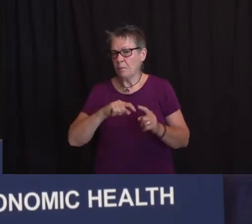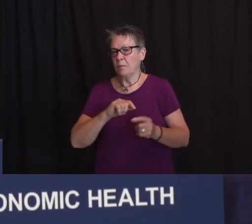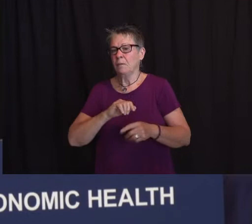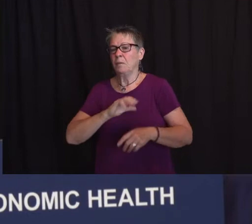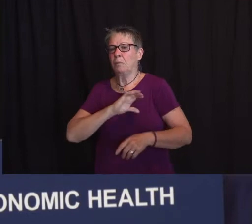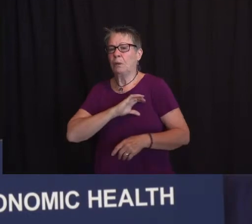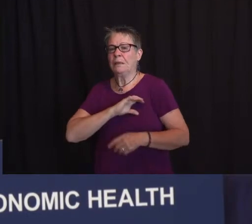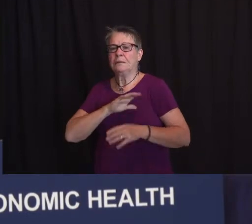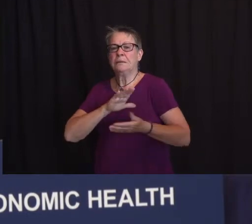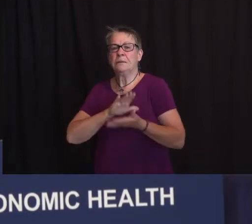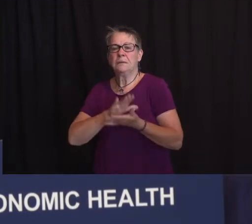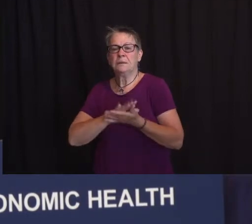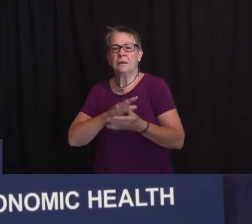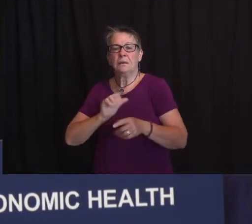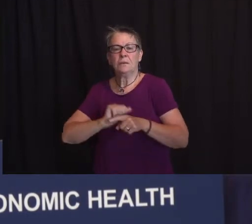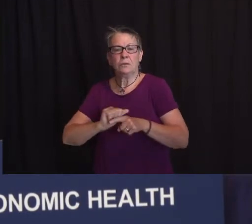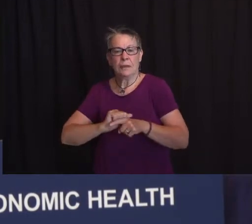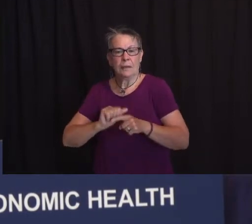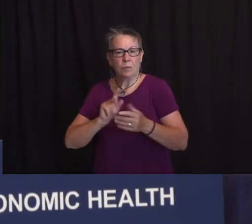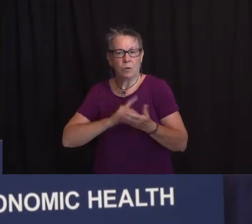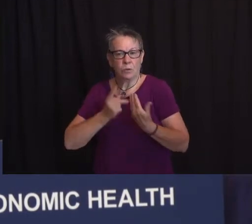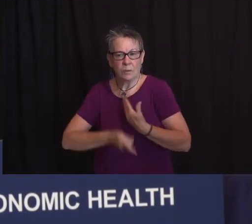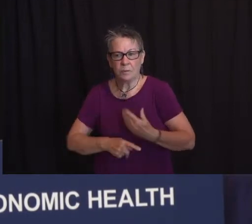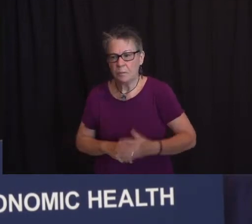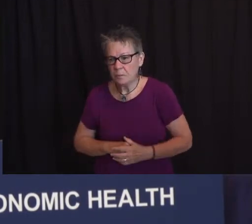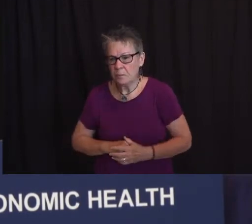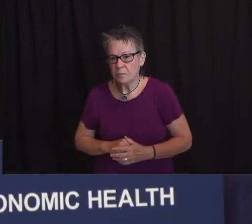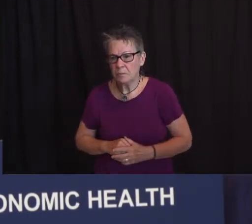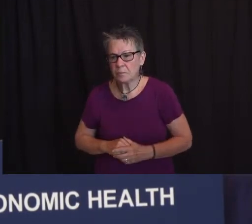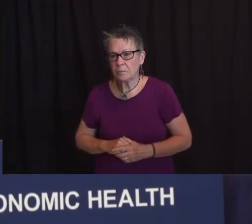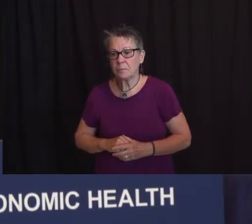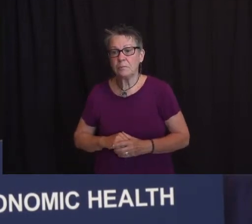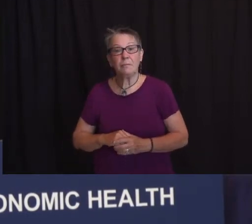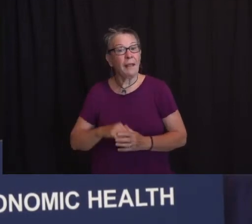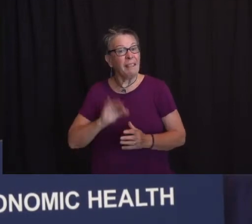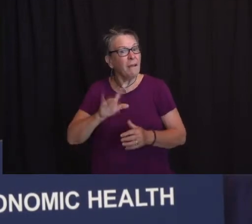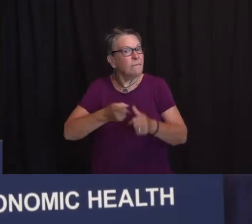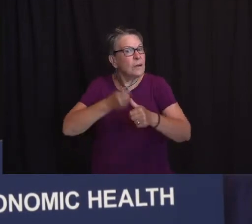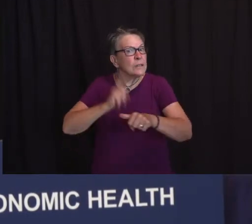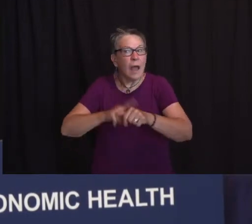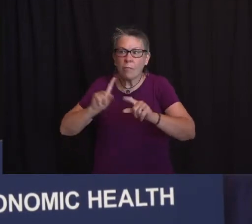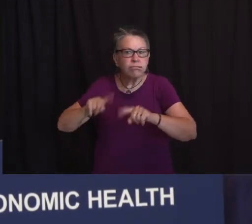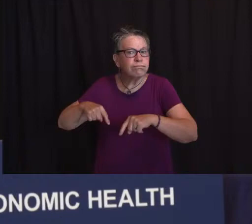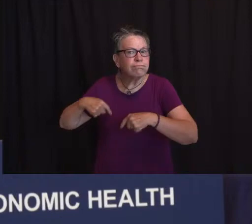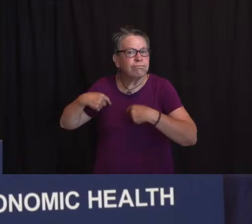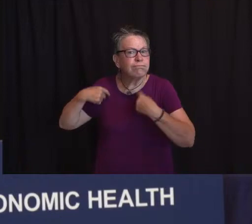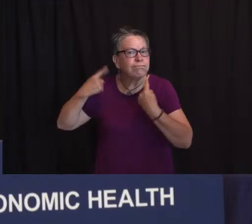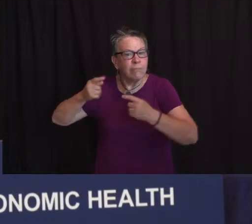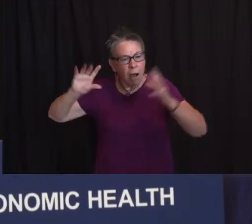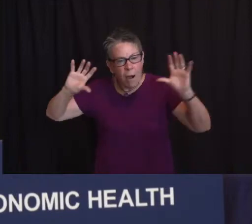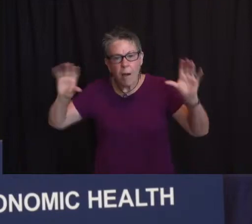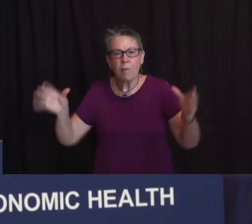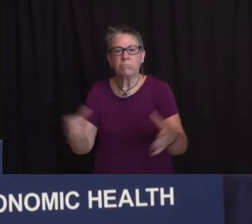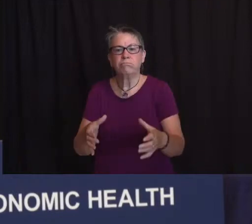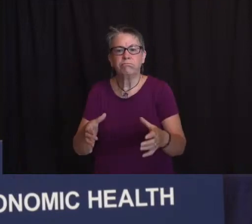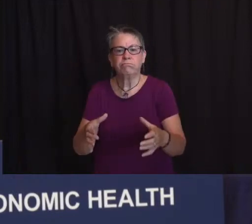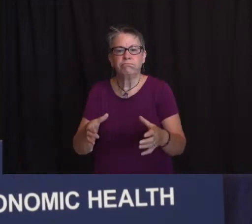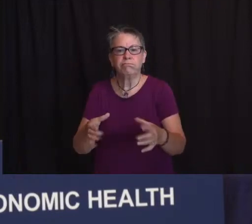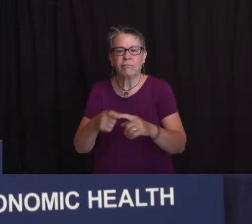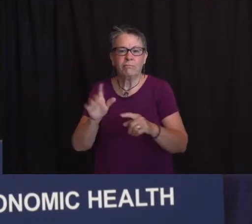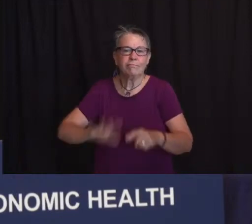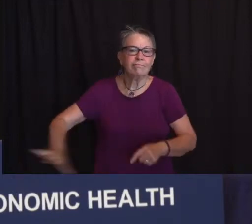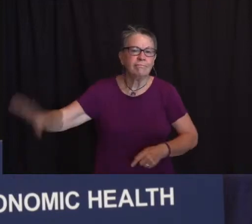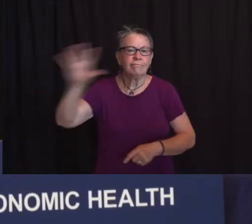working with the Center on Policing from Rutgers and the Miller Institute. Former Attorney General John Farmer headed it up, and it was